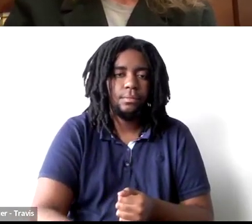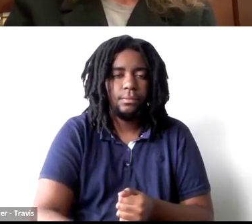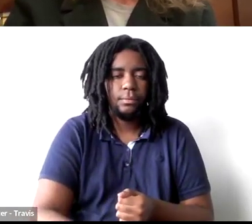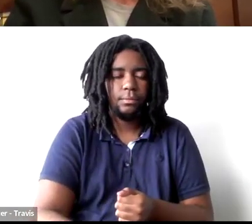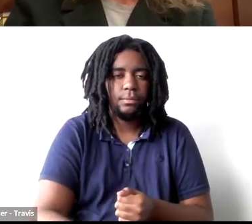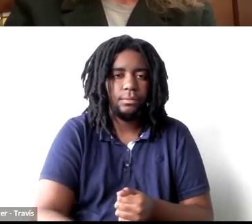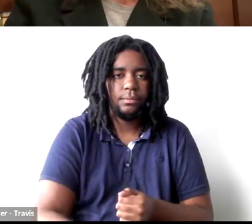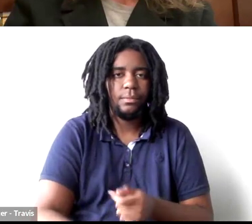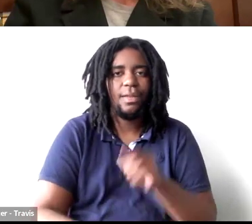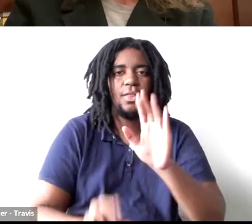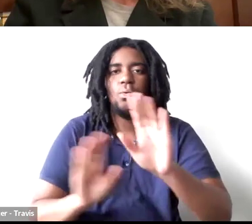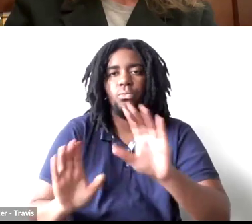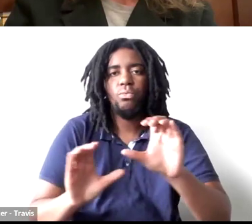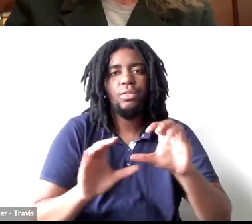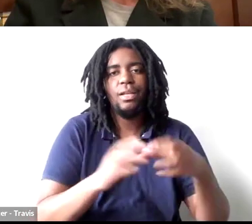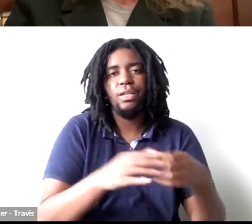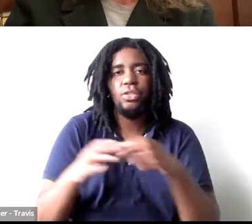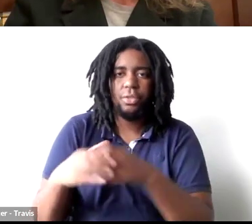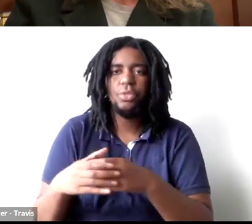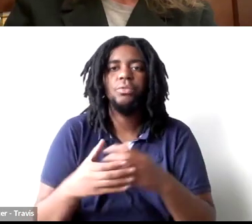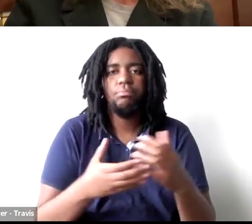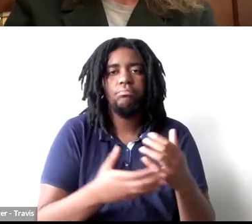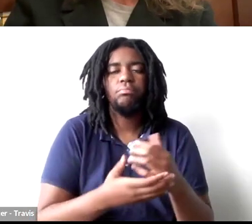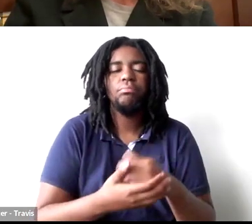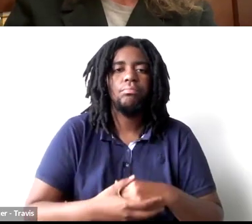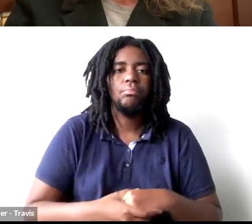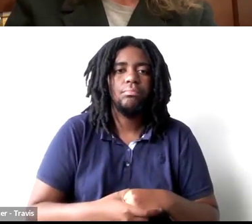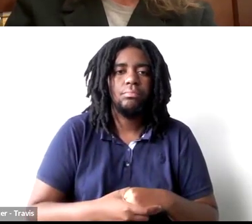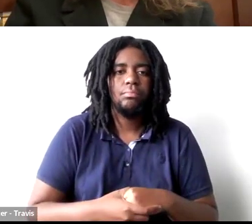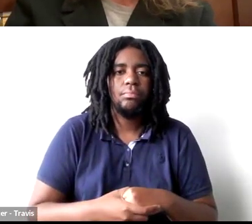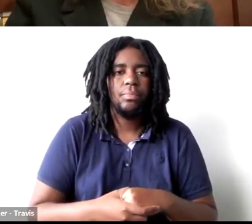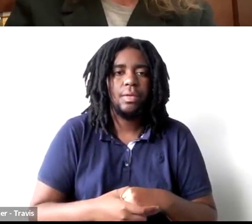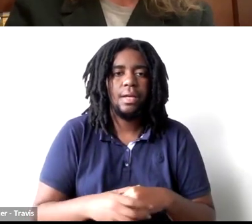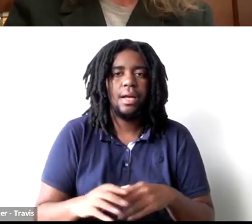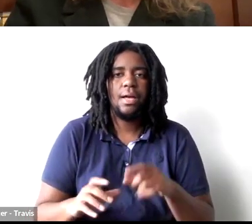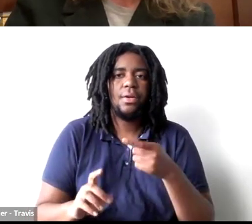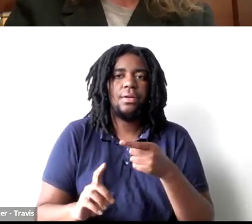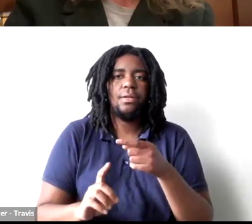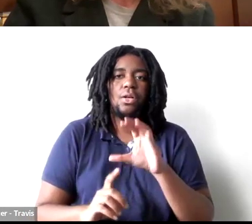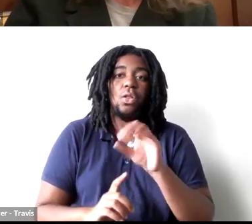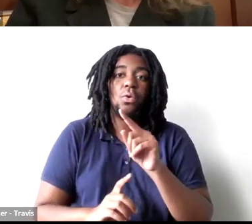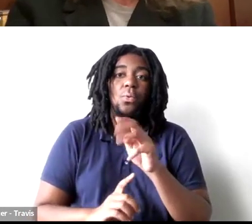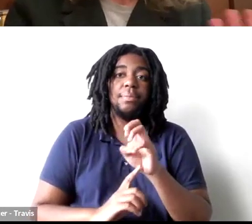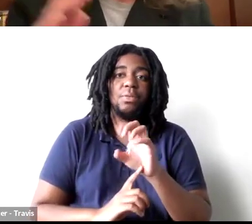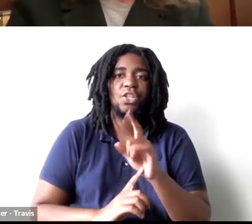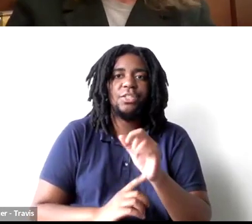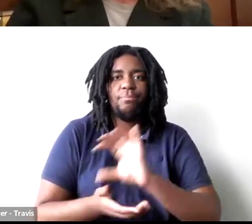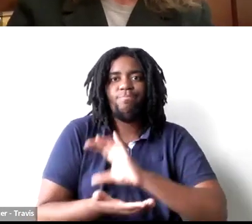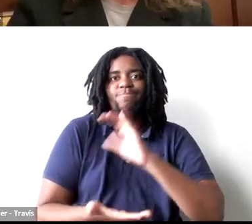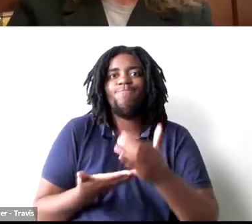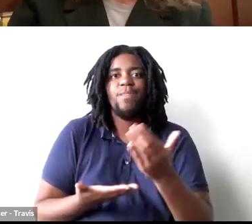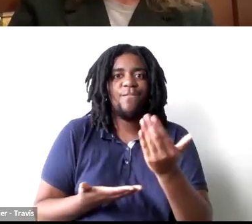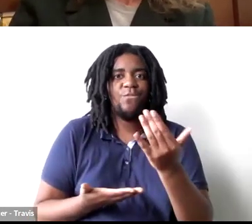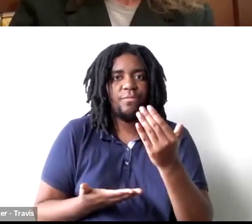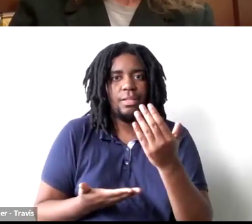the silhouettes over at Colonial Williamsburg are definitely over 1,500, and there are more than that. And then there are many